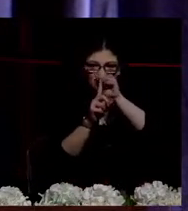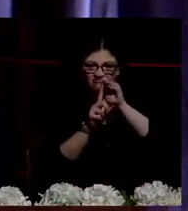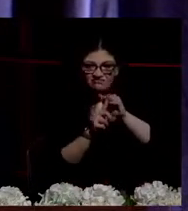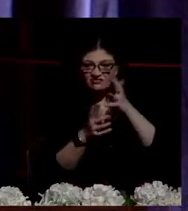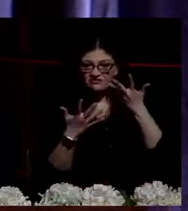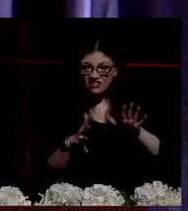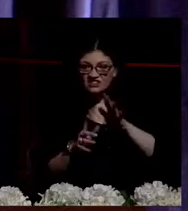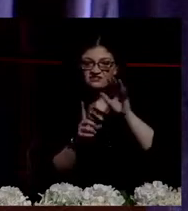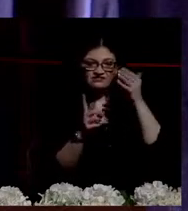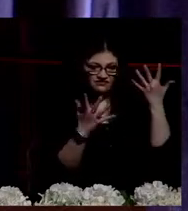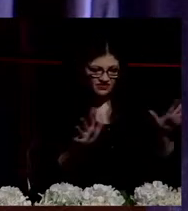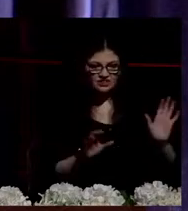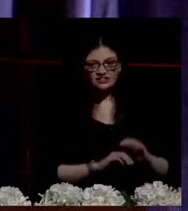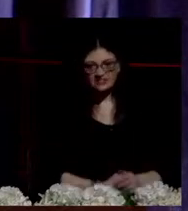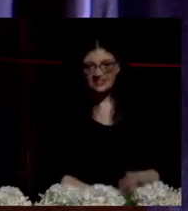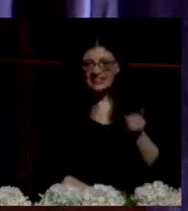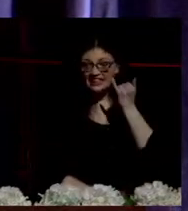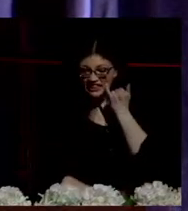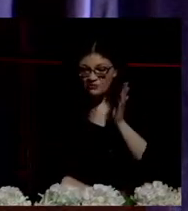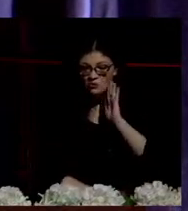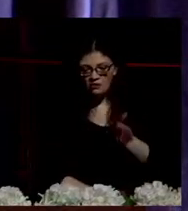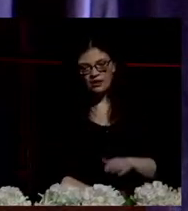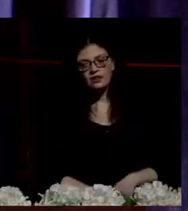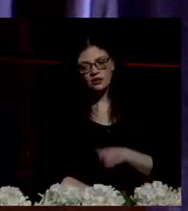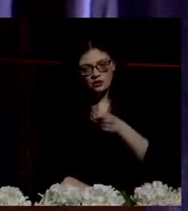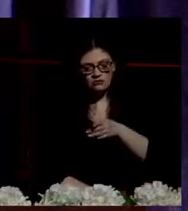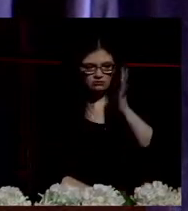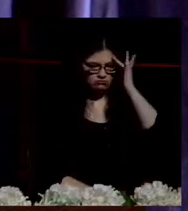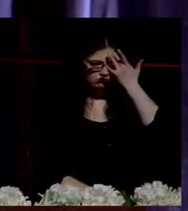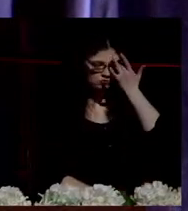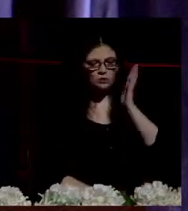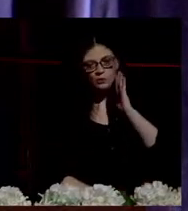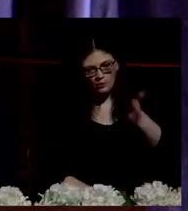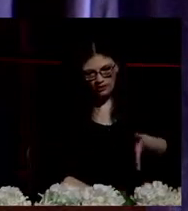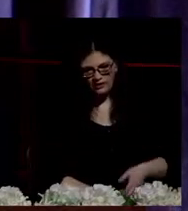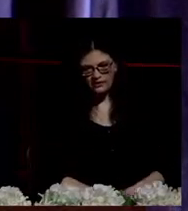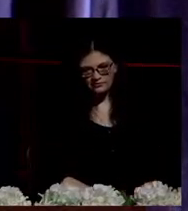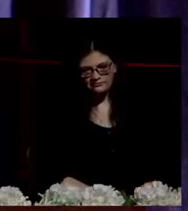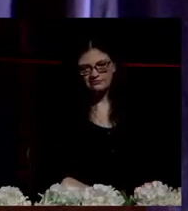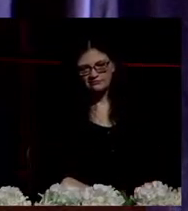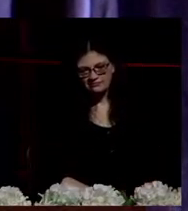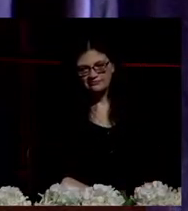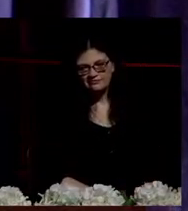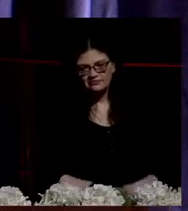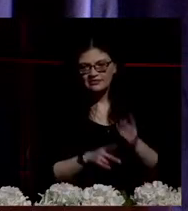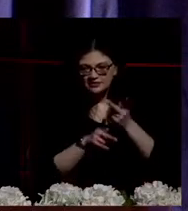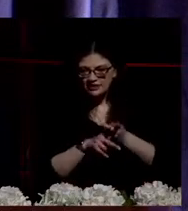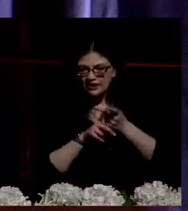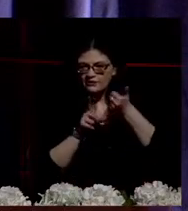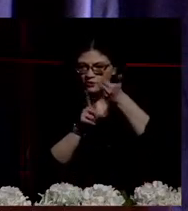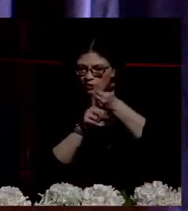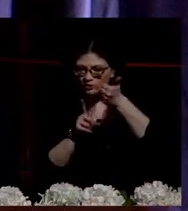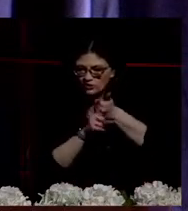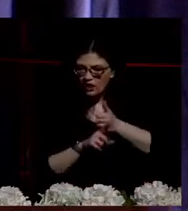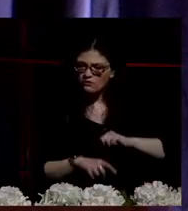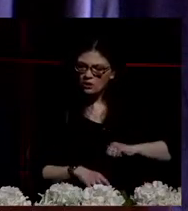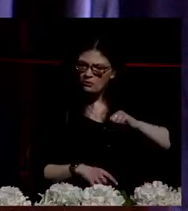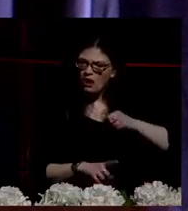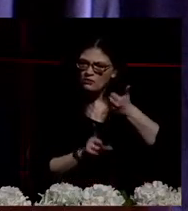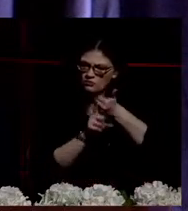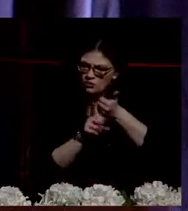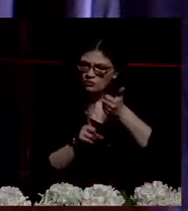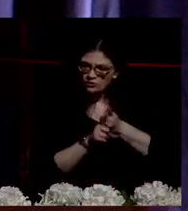they do, you will probably hate it. Look out for yourself. Take pride in your work and people